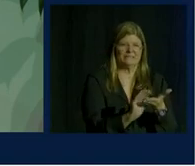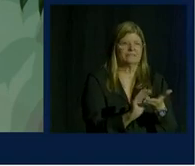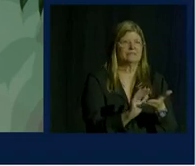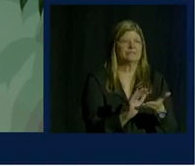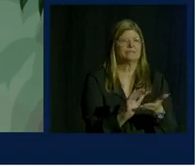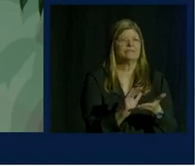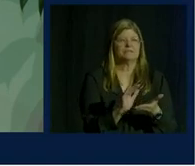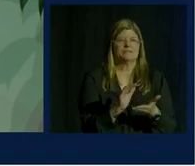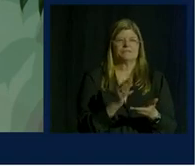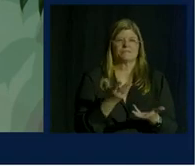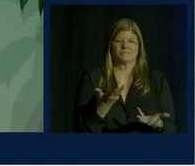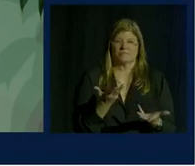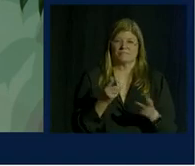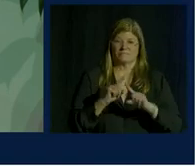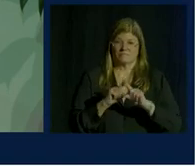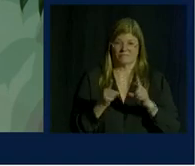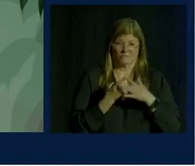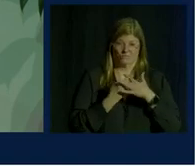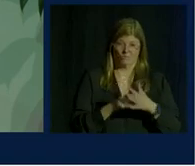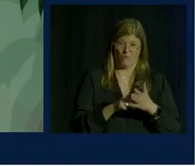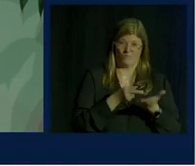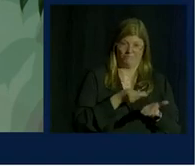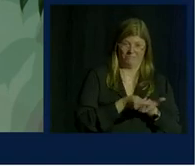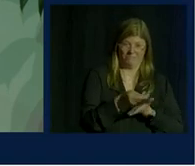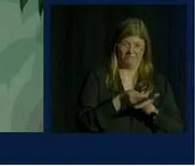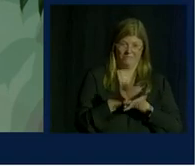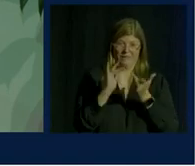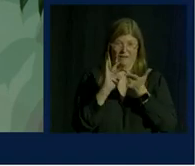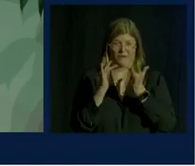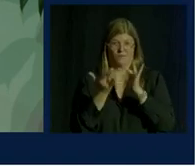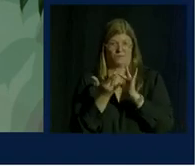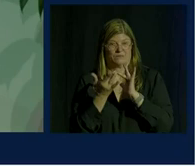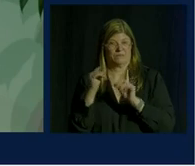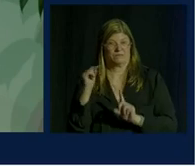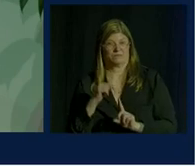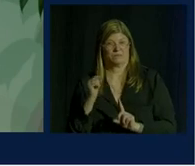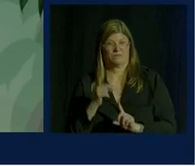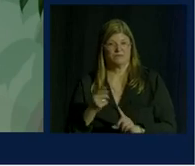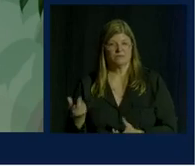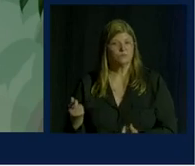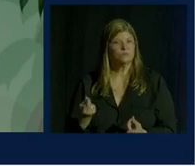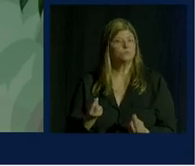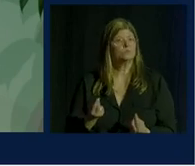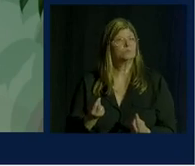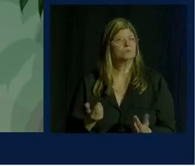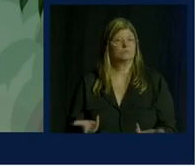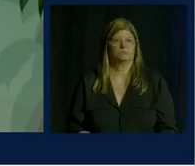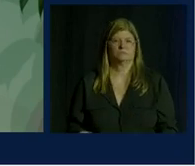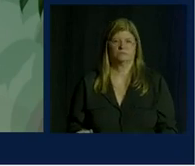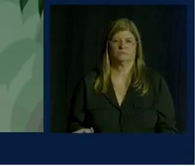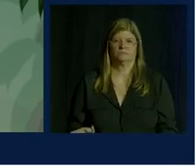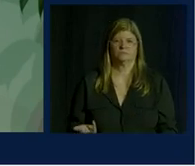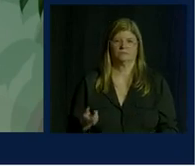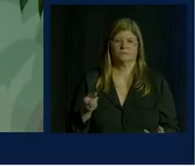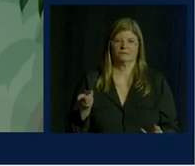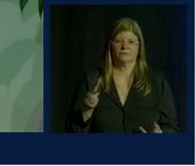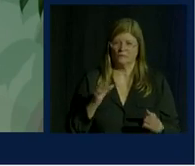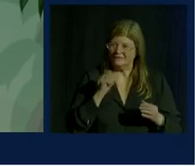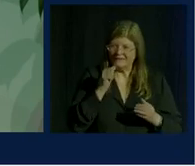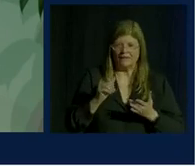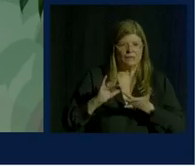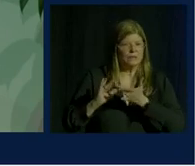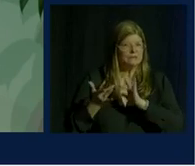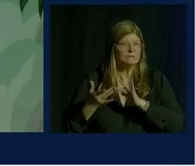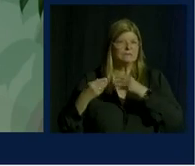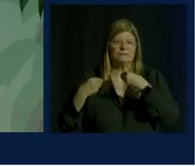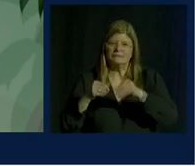to shop online, they weren't fit for it. They didn't have an online delivery platform. They didn't have online sales at